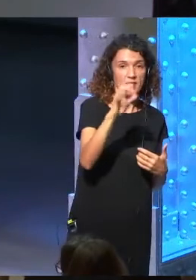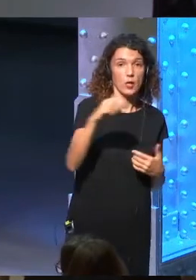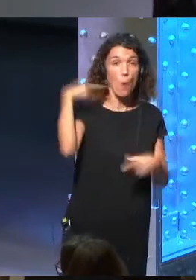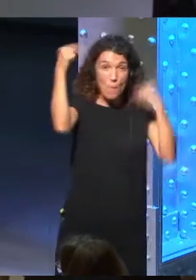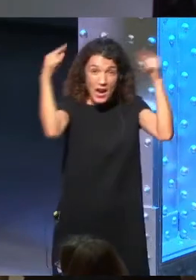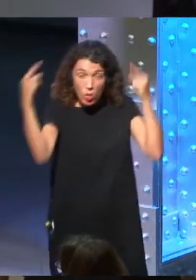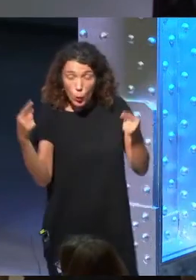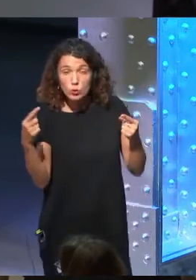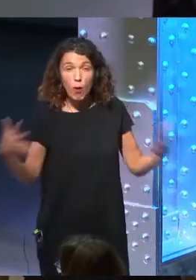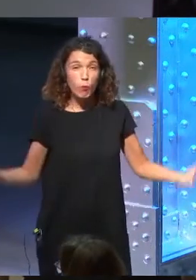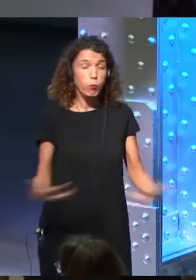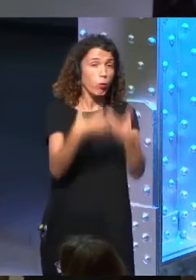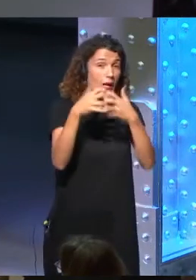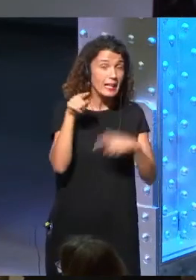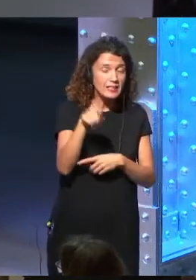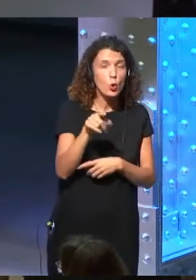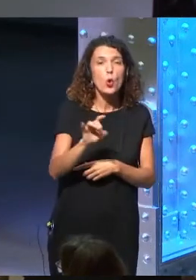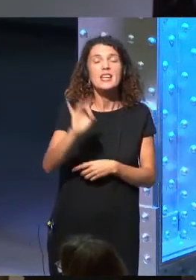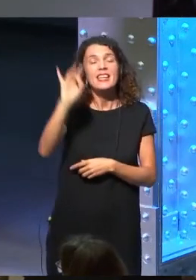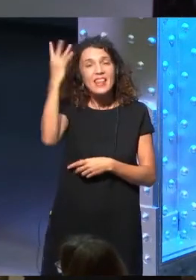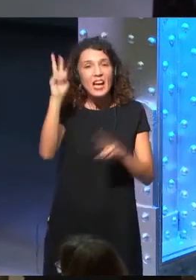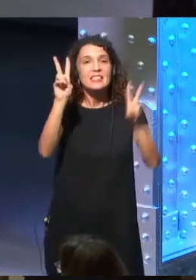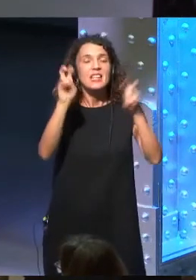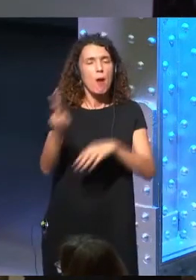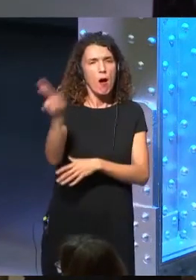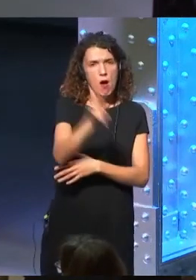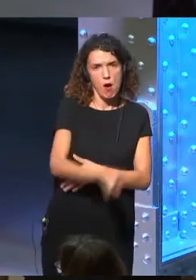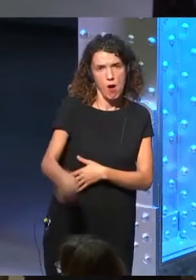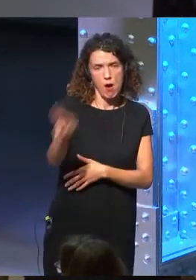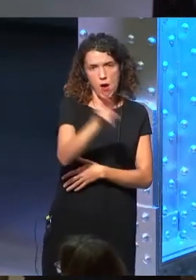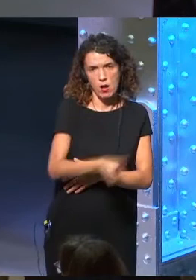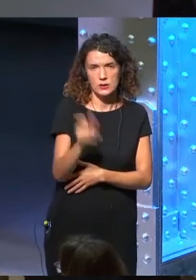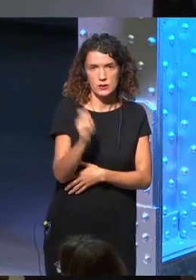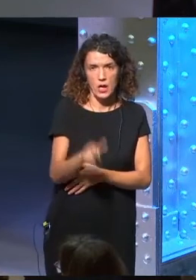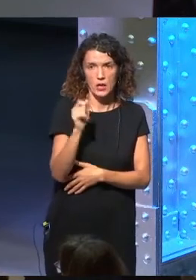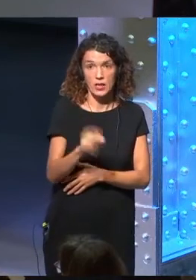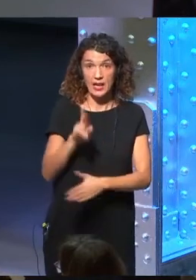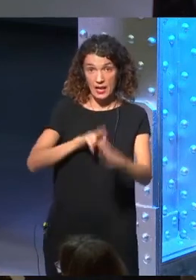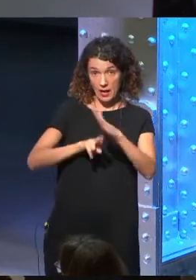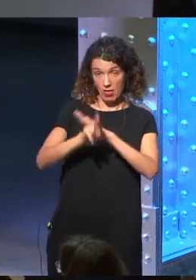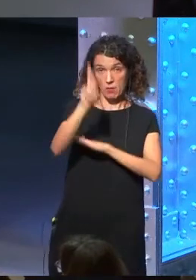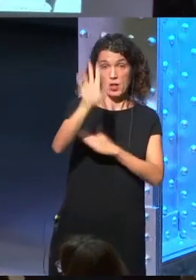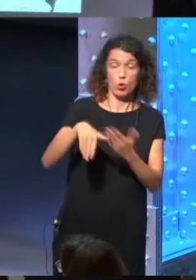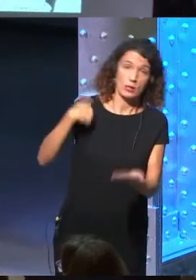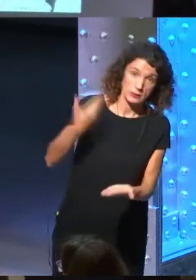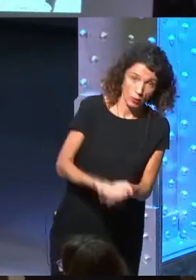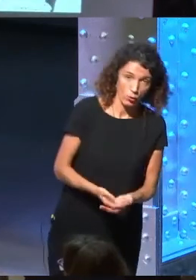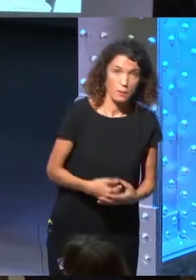been a consistent and repeated theme in art since the Renaissance.